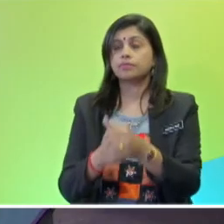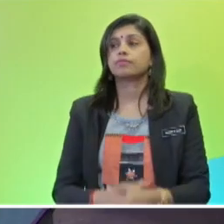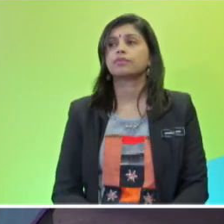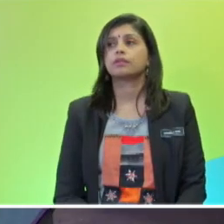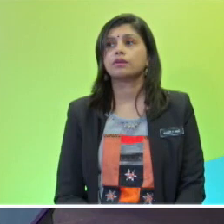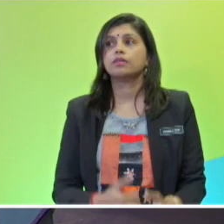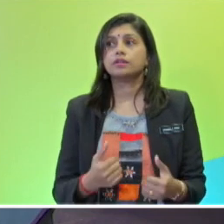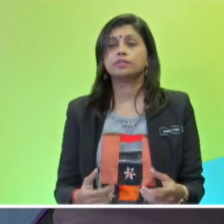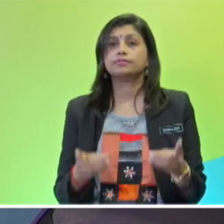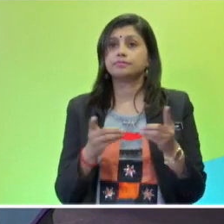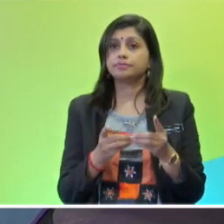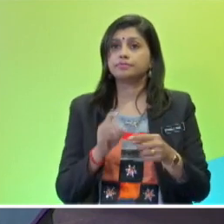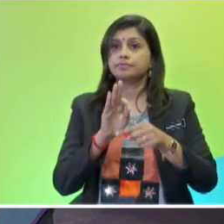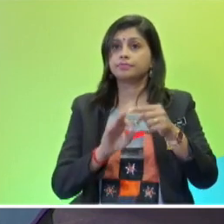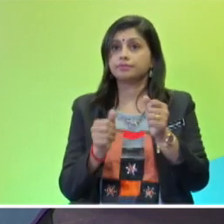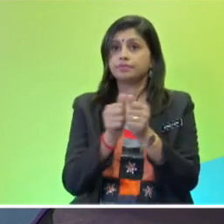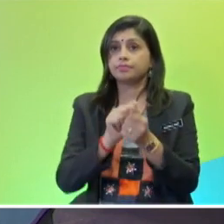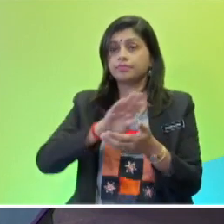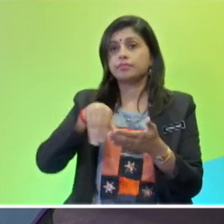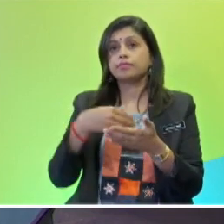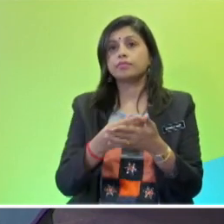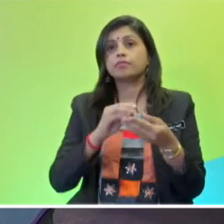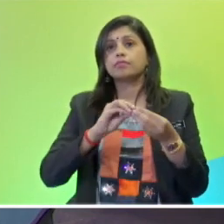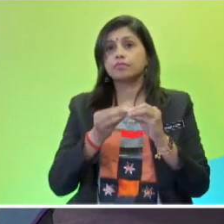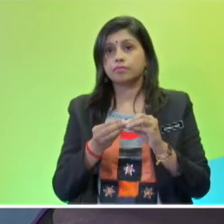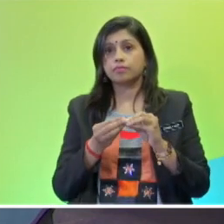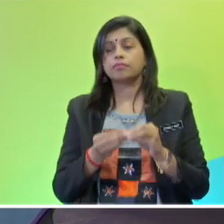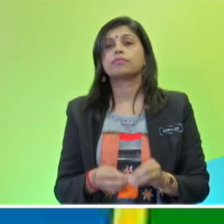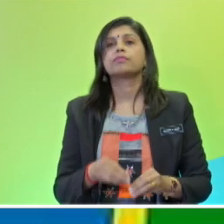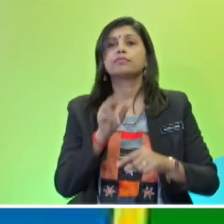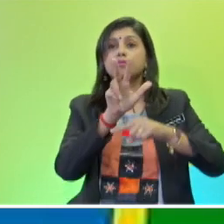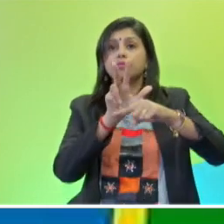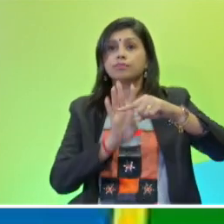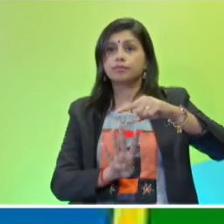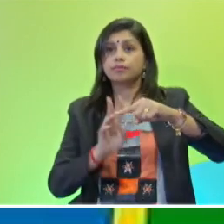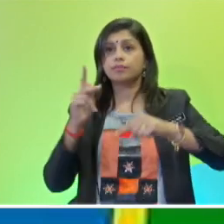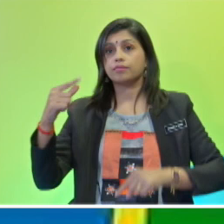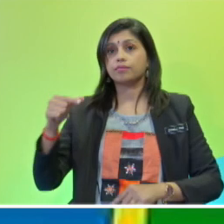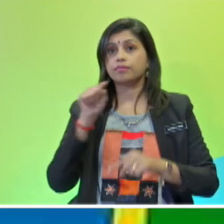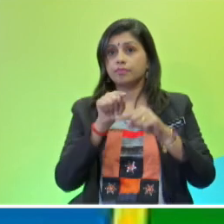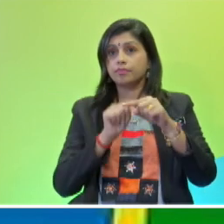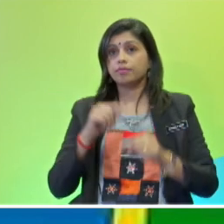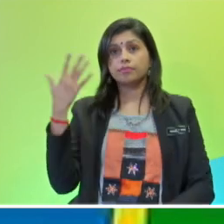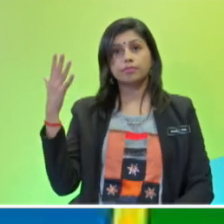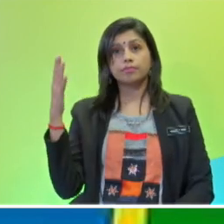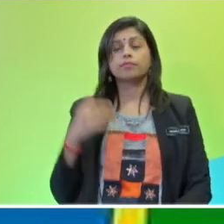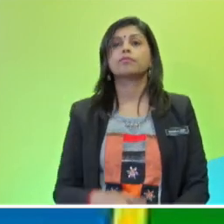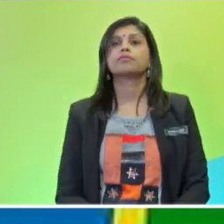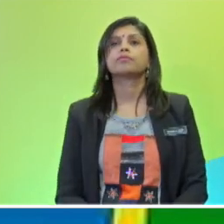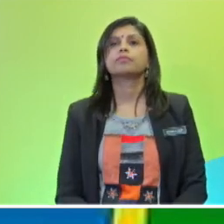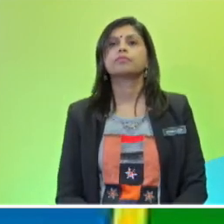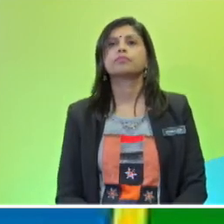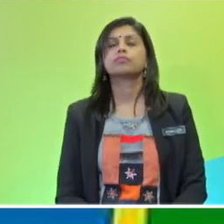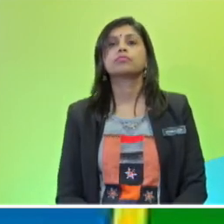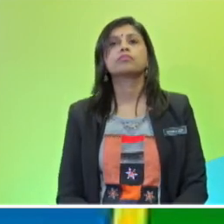whole number. Okay, so 3 over 4 kg, also known as 3/4 kg, divide by 15. Yep. Okay, when comes a whole number, we